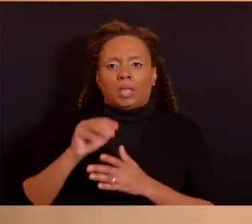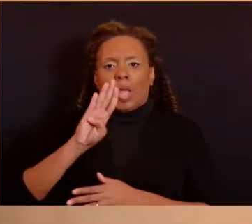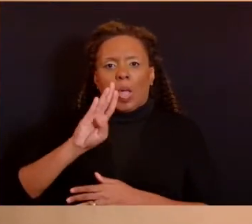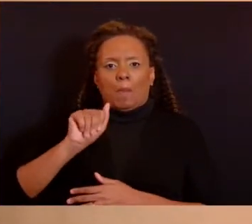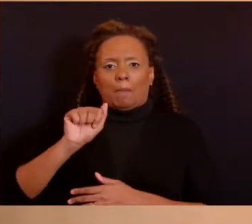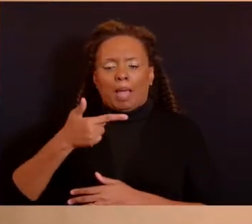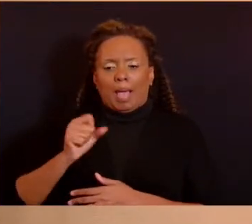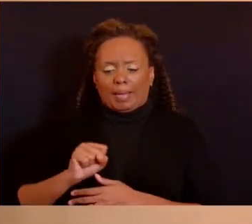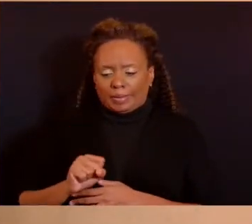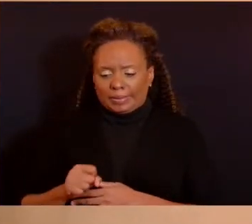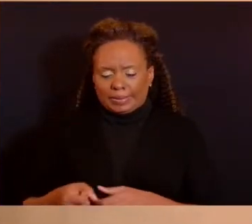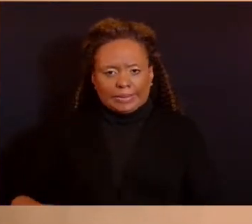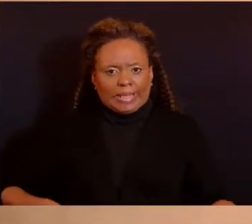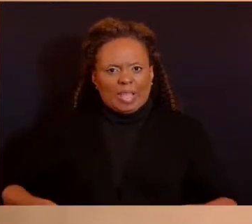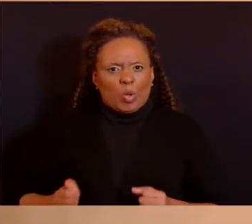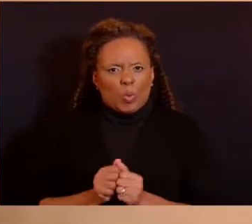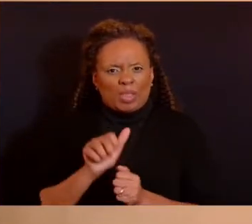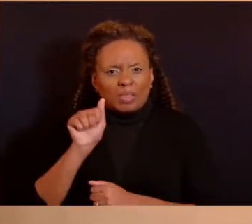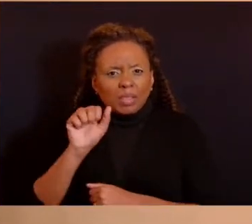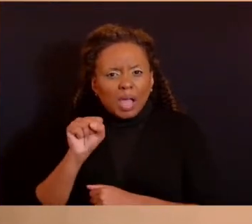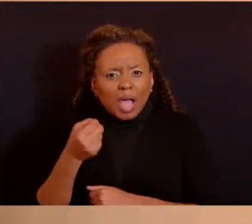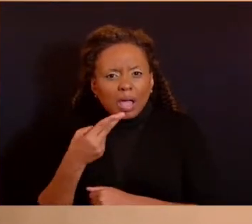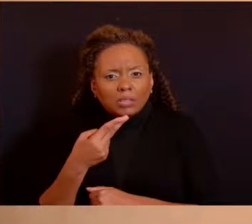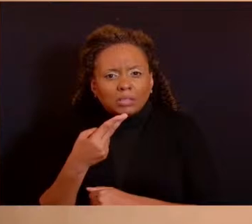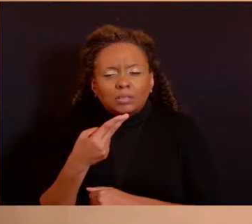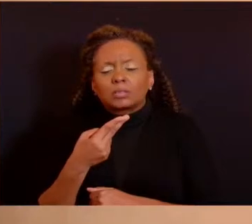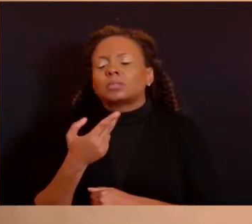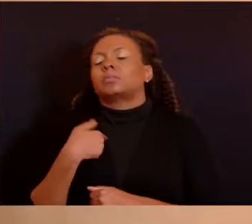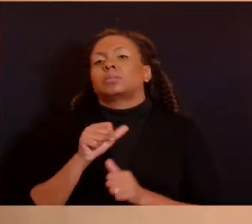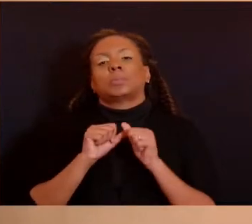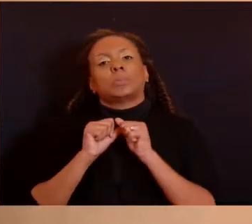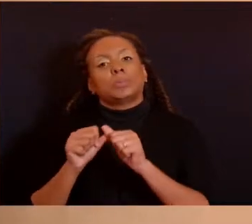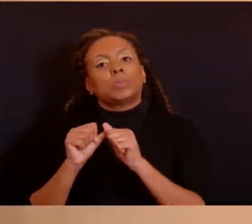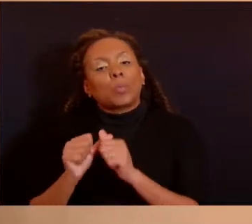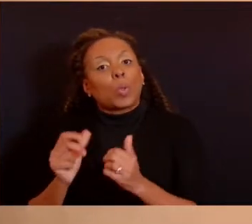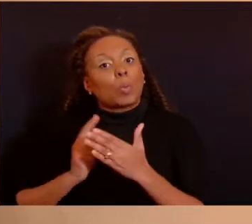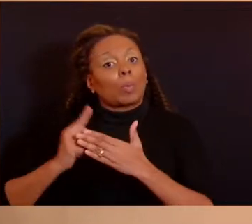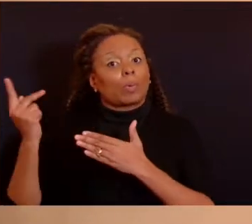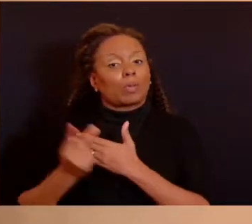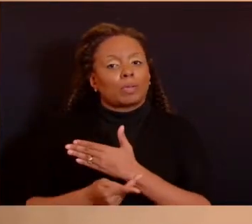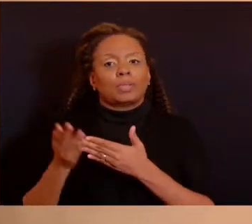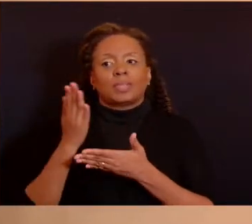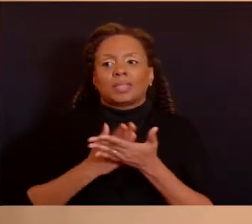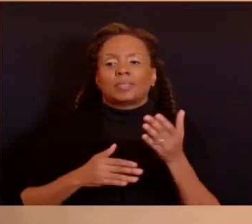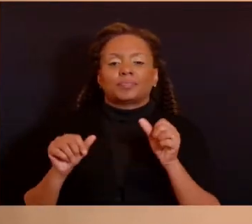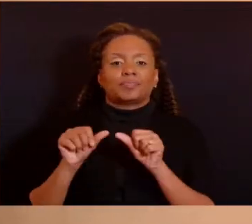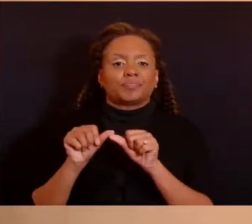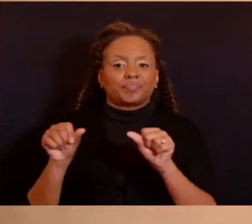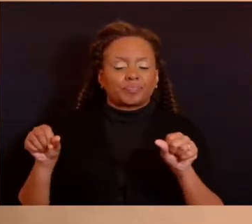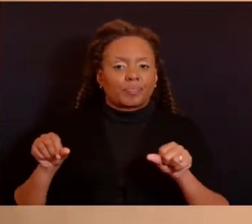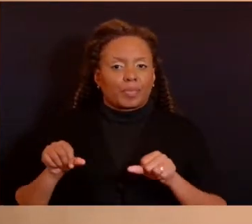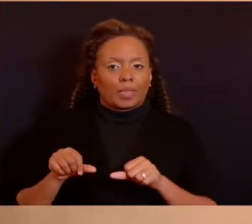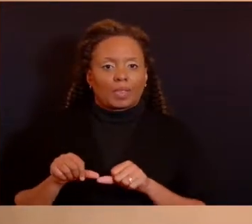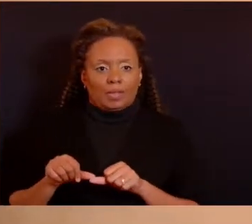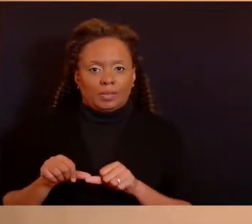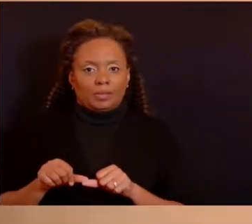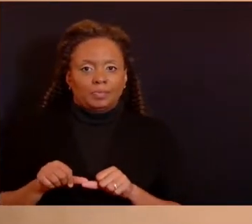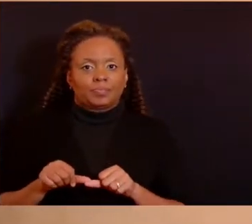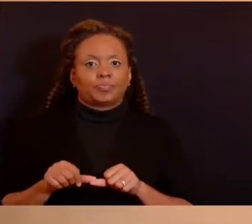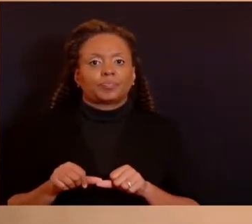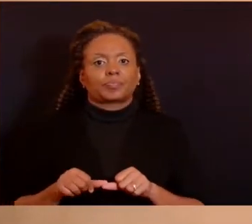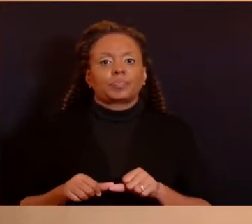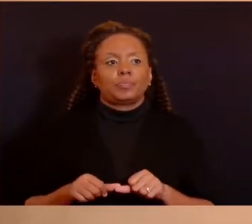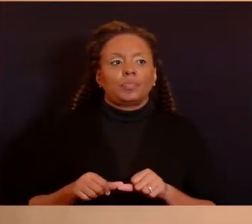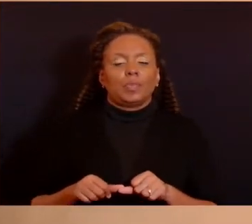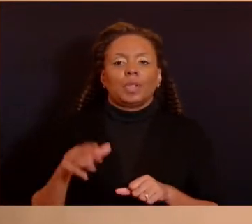country. We are continuing with that program as we speak. Obviously, there are some areas where we are yet to remove all